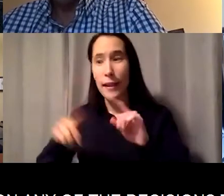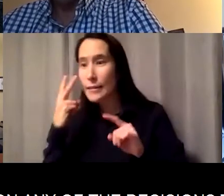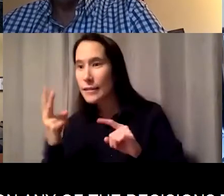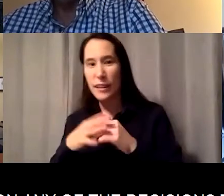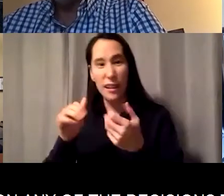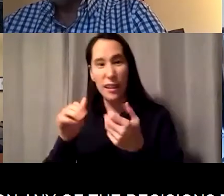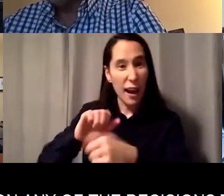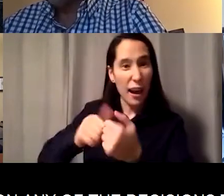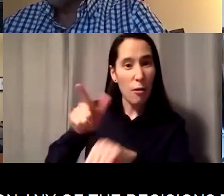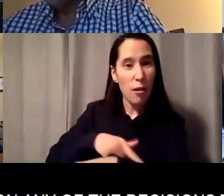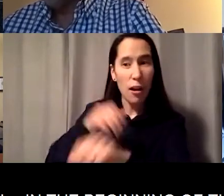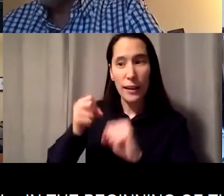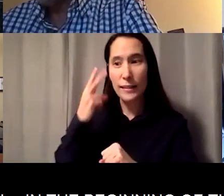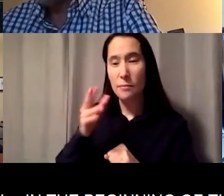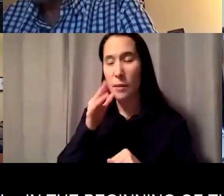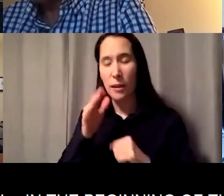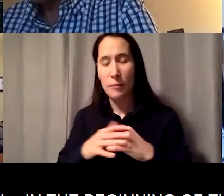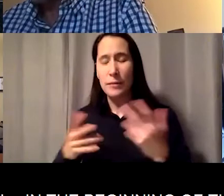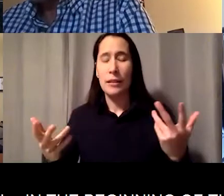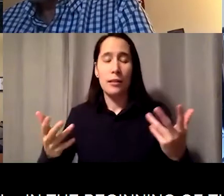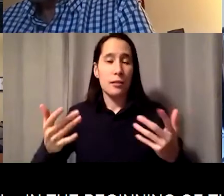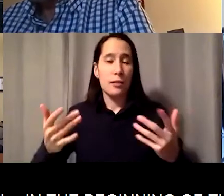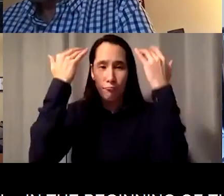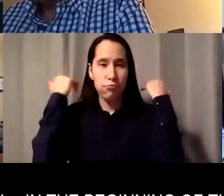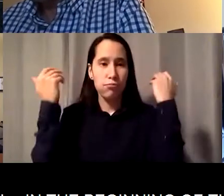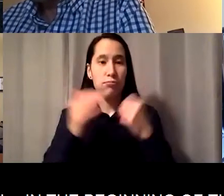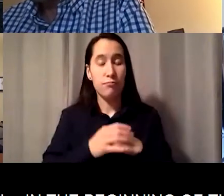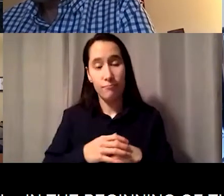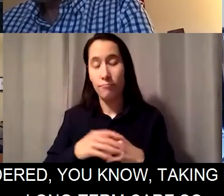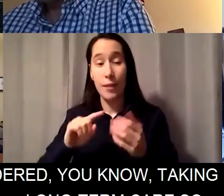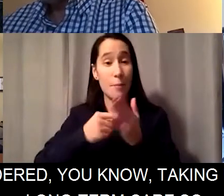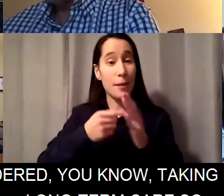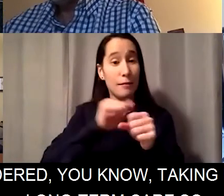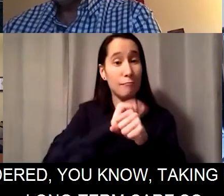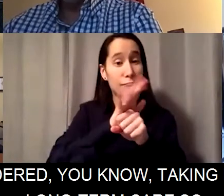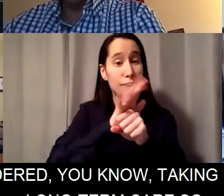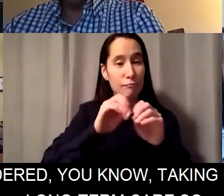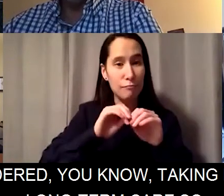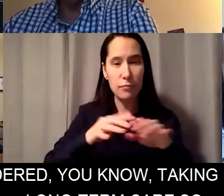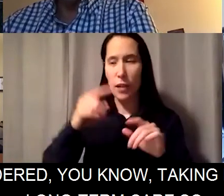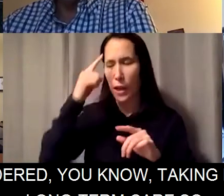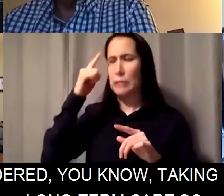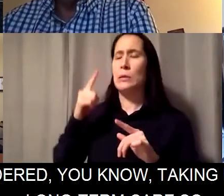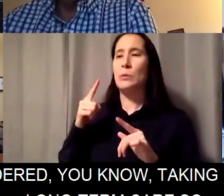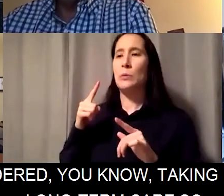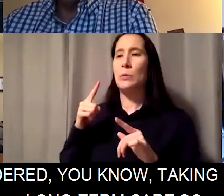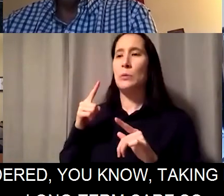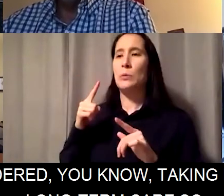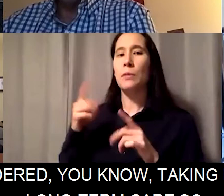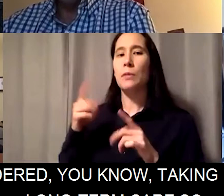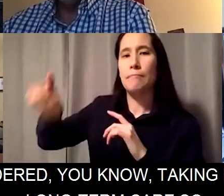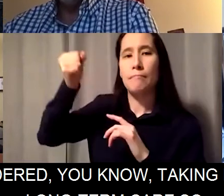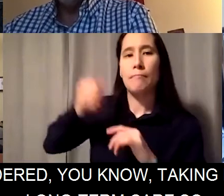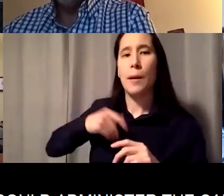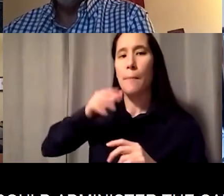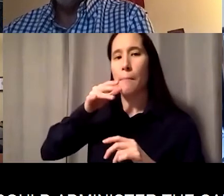made. In the beginning of the pandemic, I had considered, you know, taking her out of long-term care so that